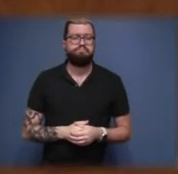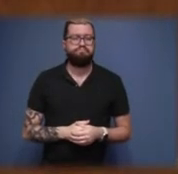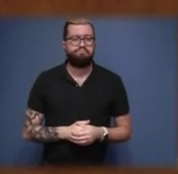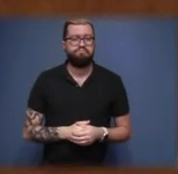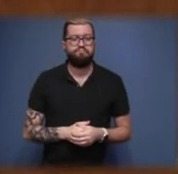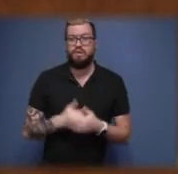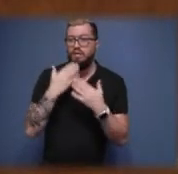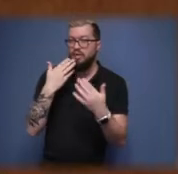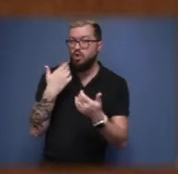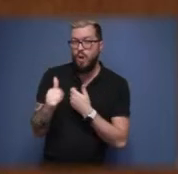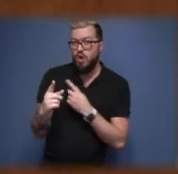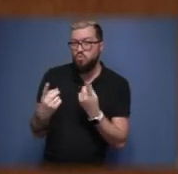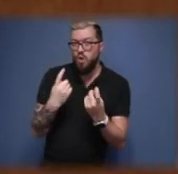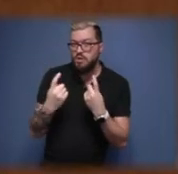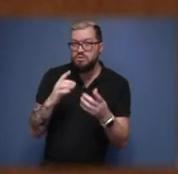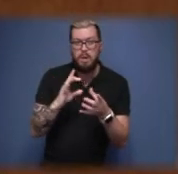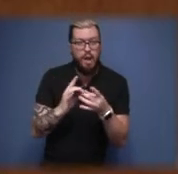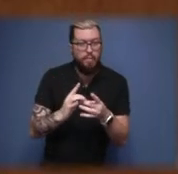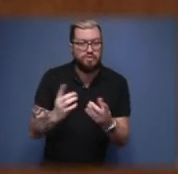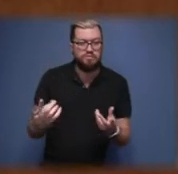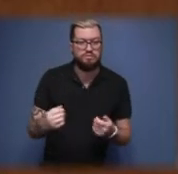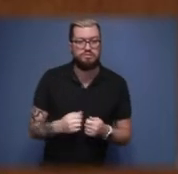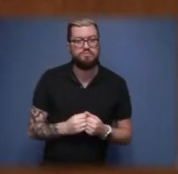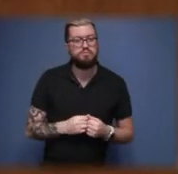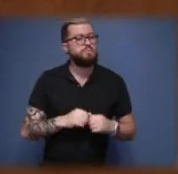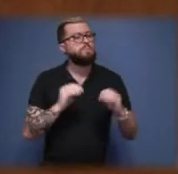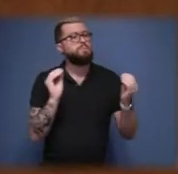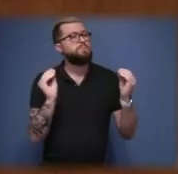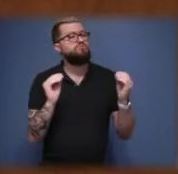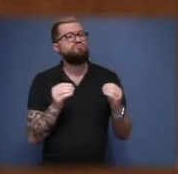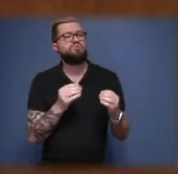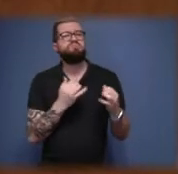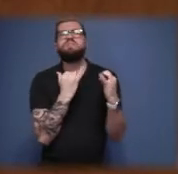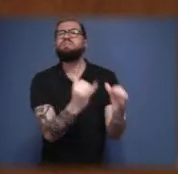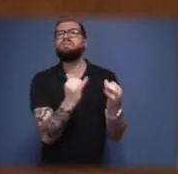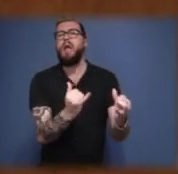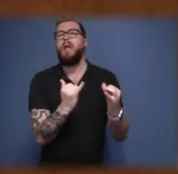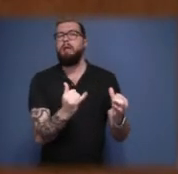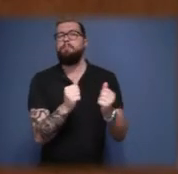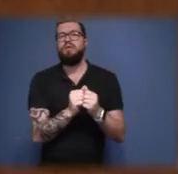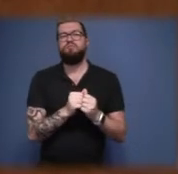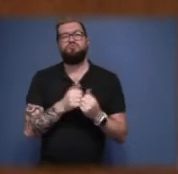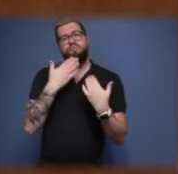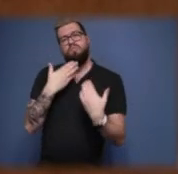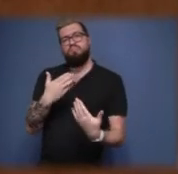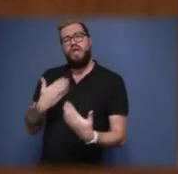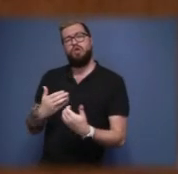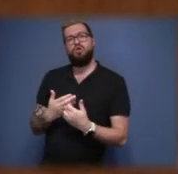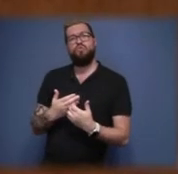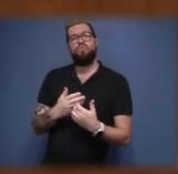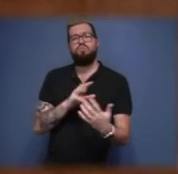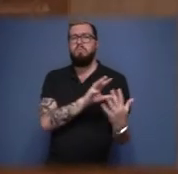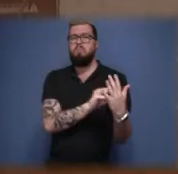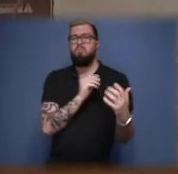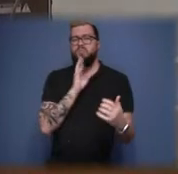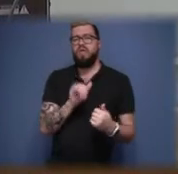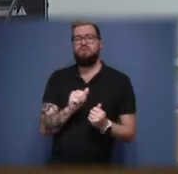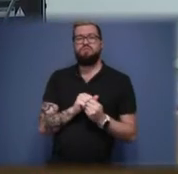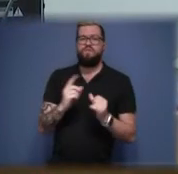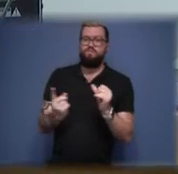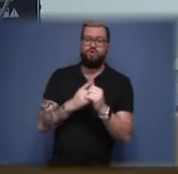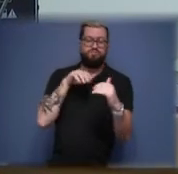Thank you. Any questions or comments, commissioners? Just echo the thanks. It has been really one of the first things we came